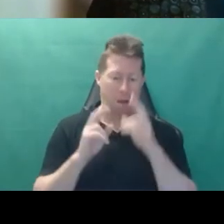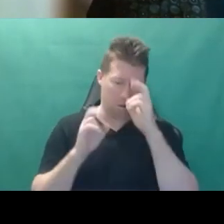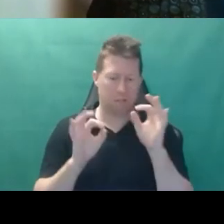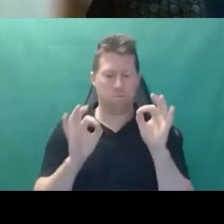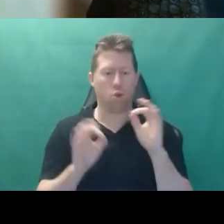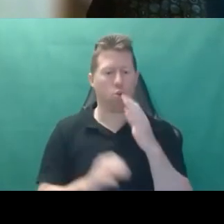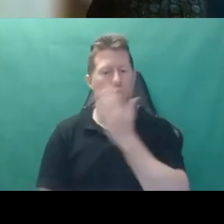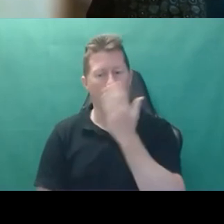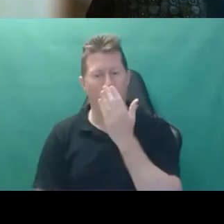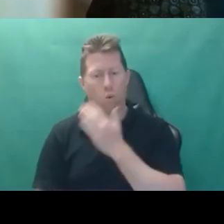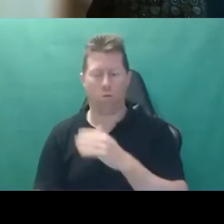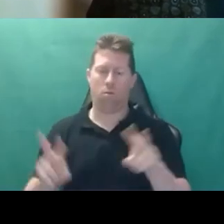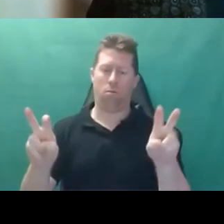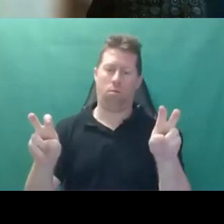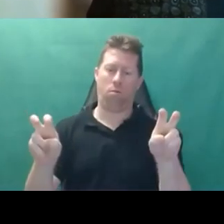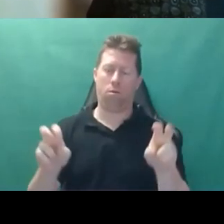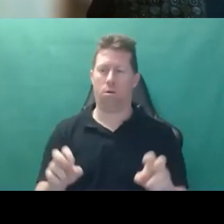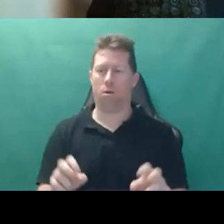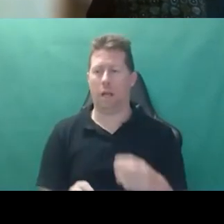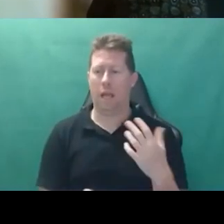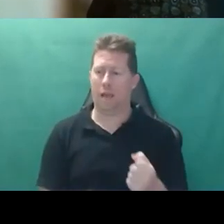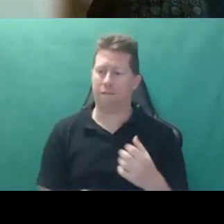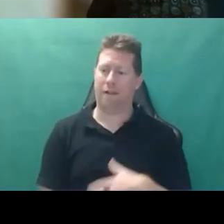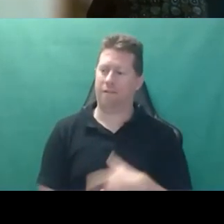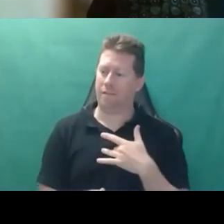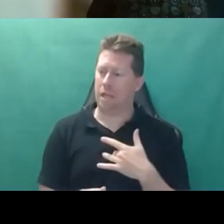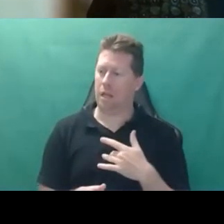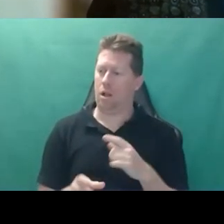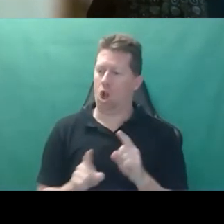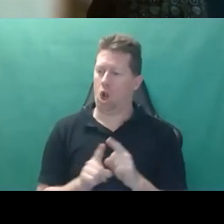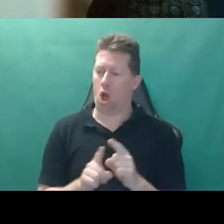think there's this kind of broader compulsion of, um,